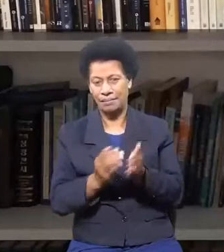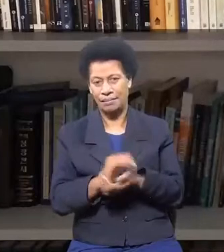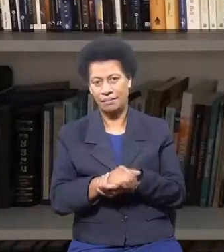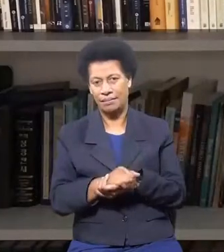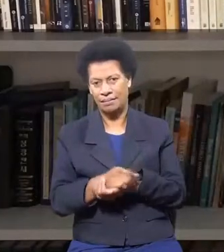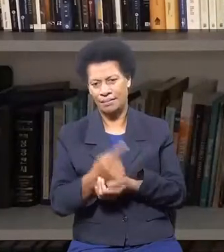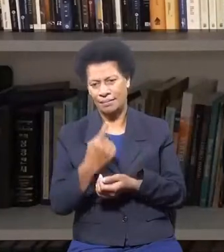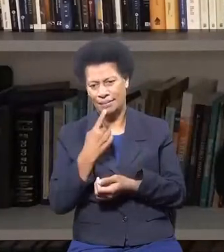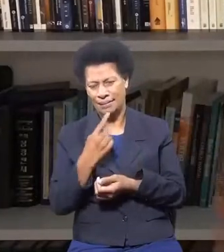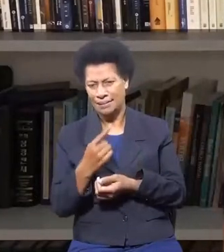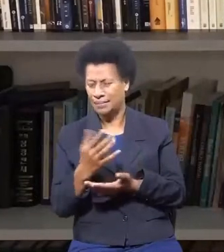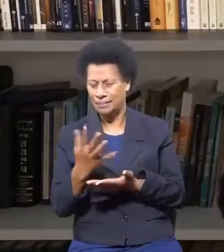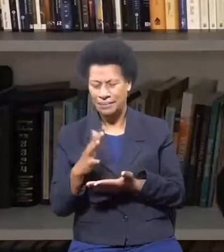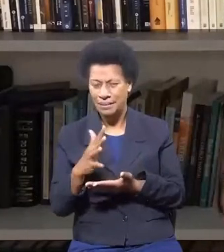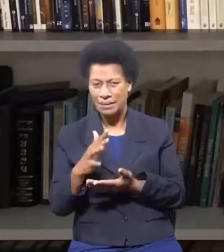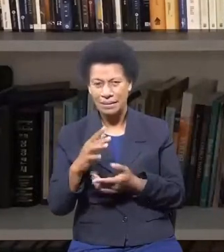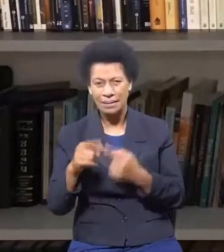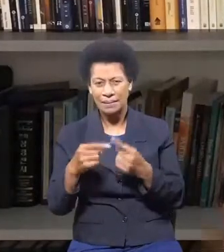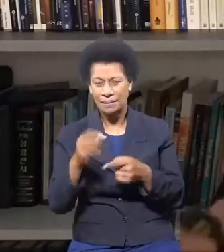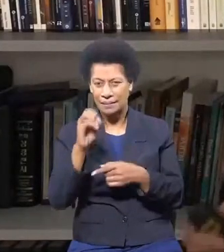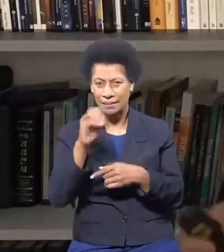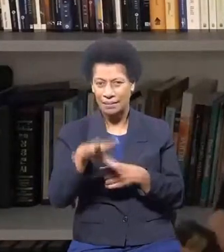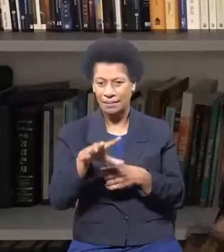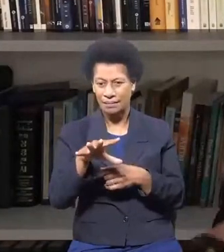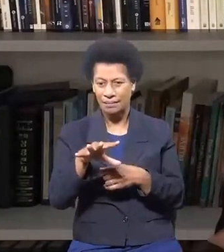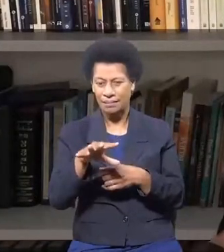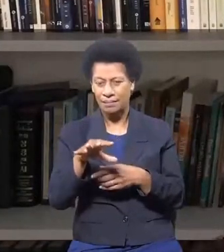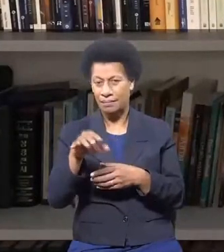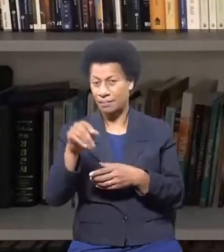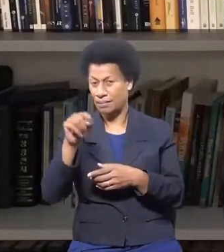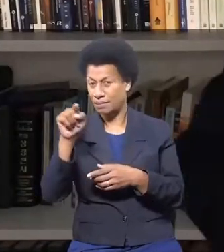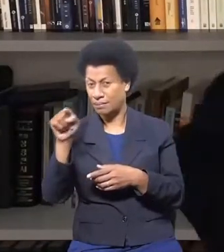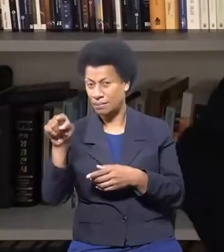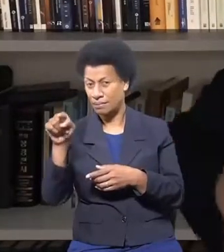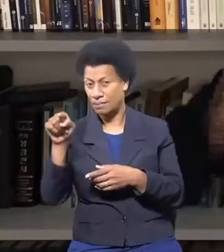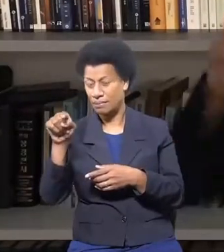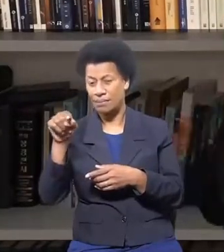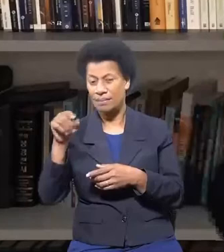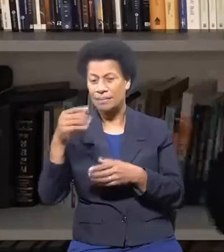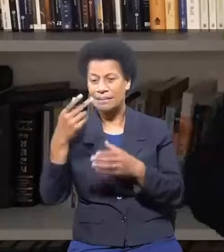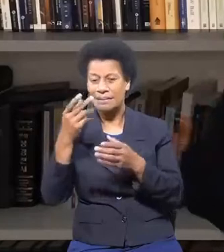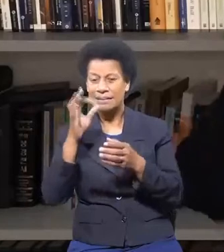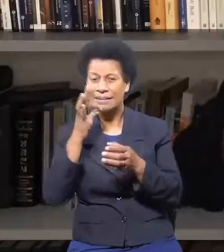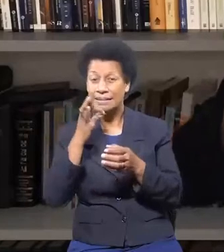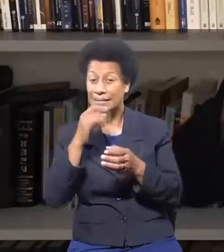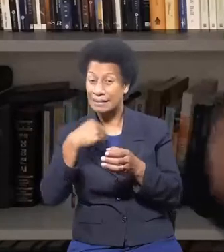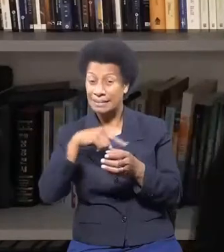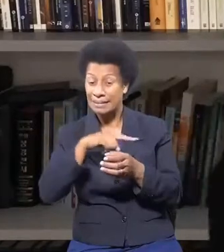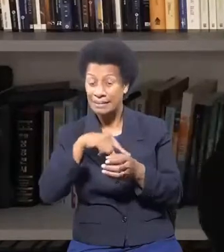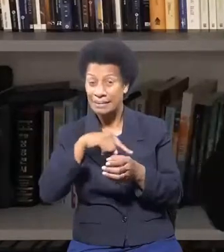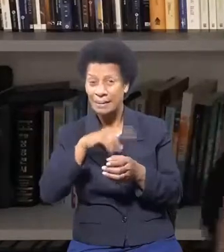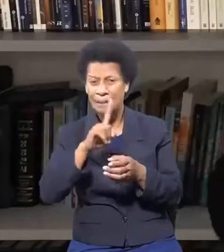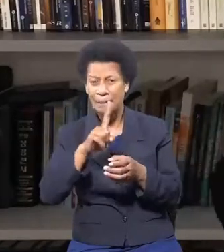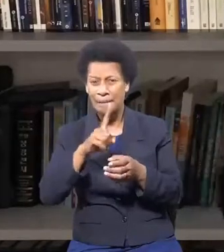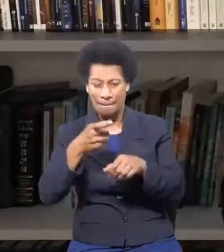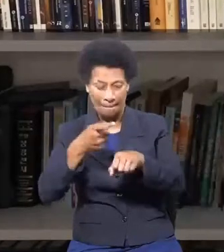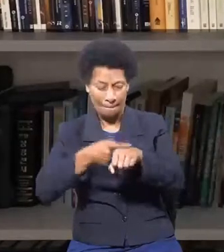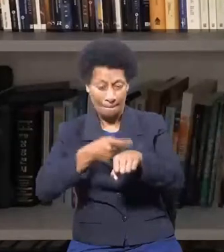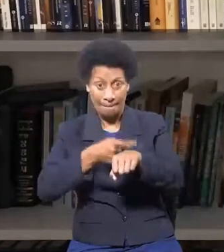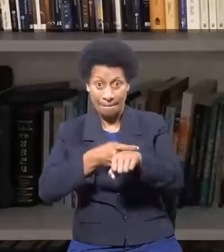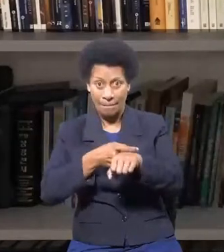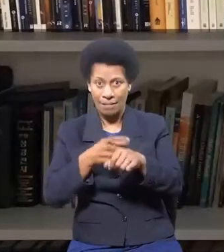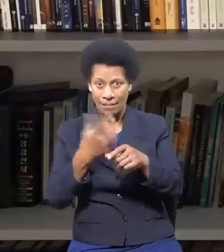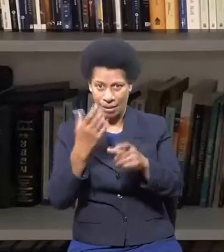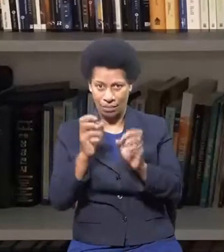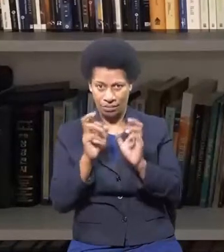recognized that there's only about 10 to the power 90 particles in the universe. This means that there's so many chances of things happening